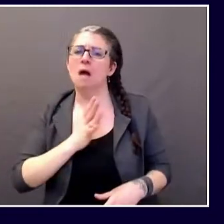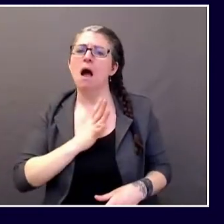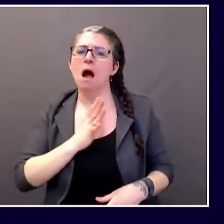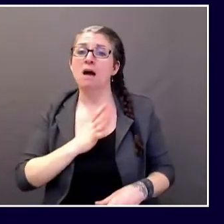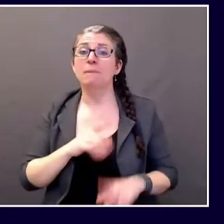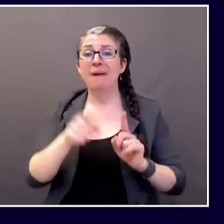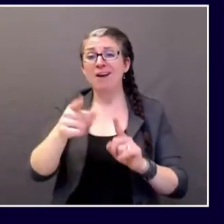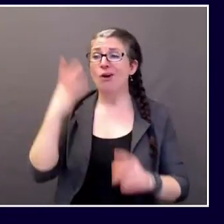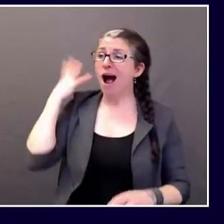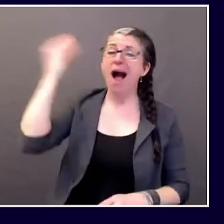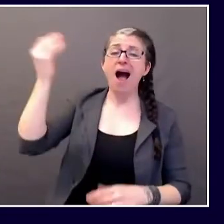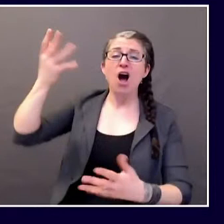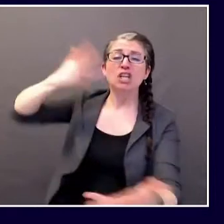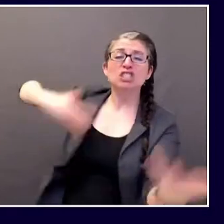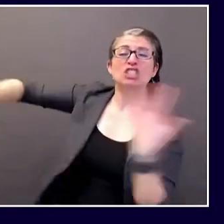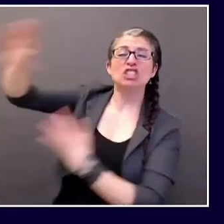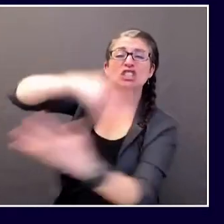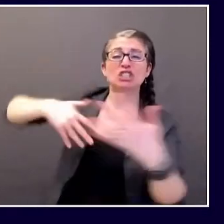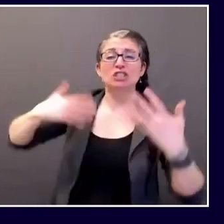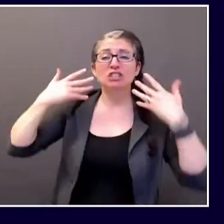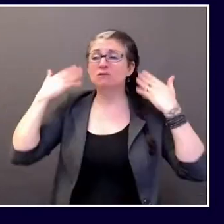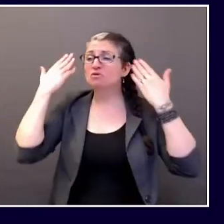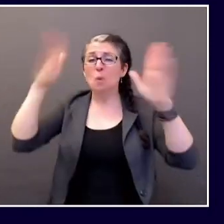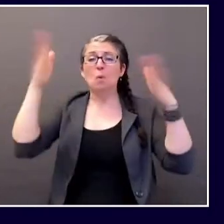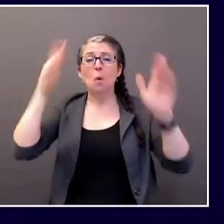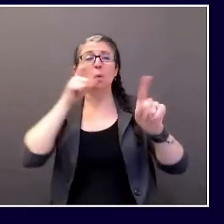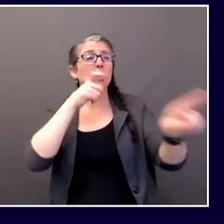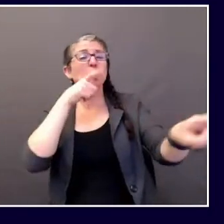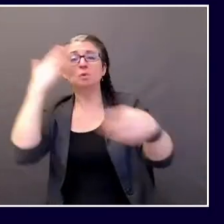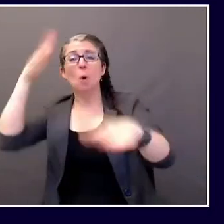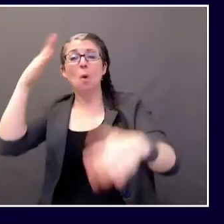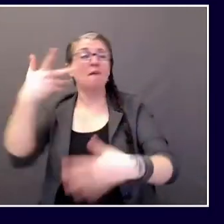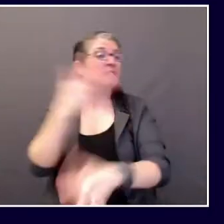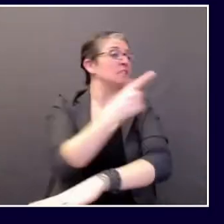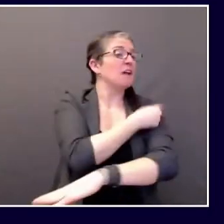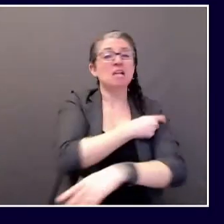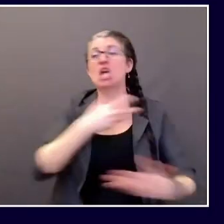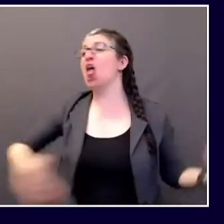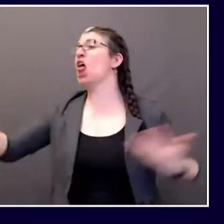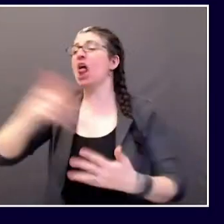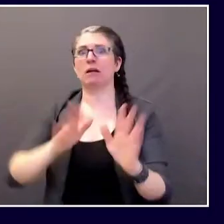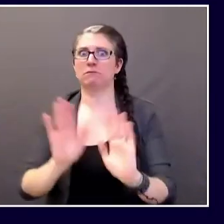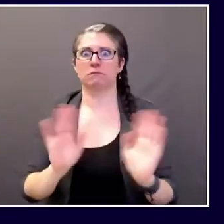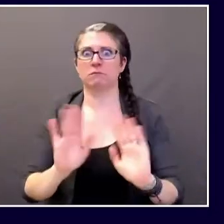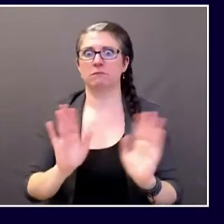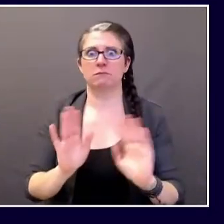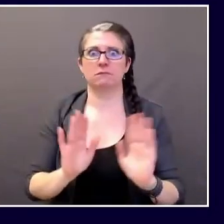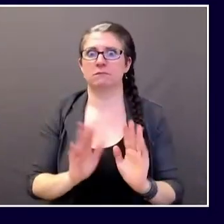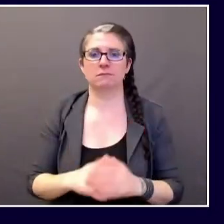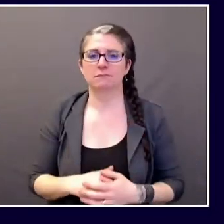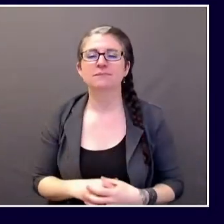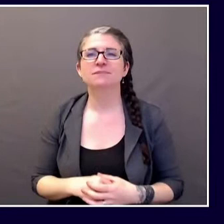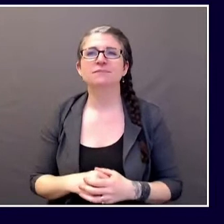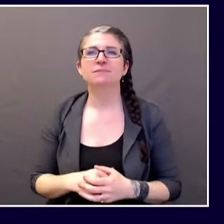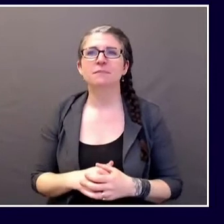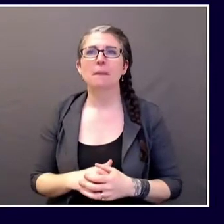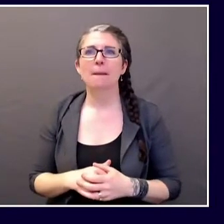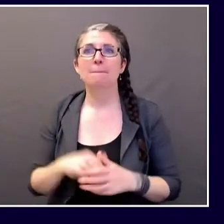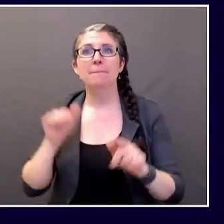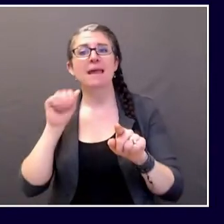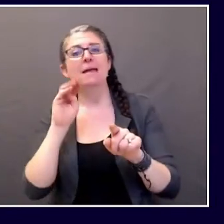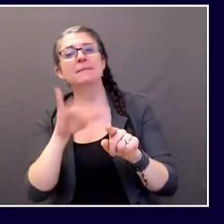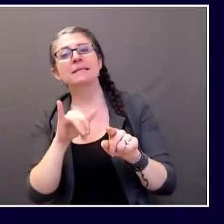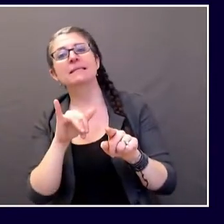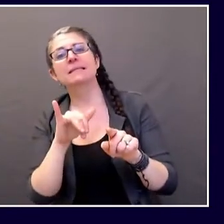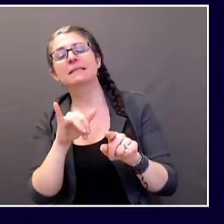Thank you. So people with a wide range of different medical conditions are believe